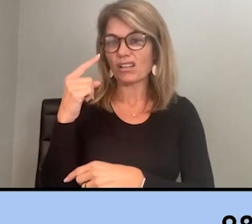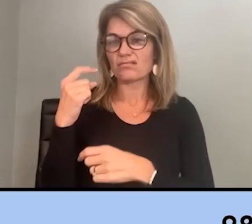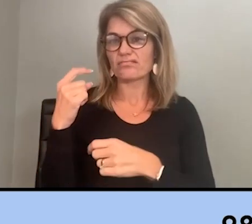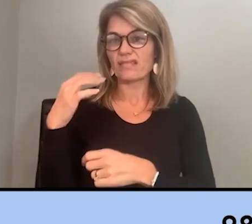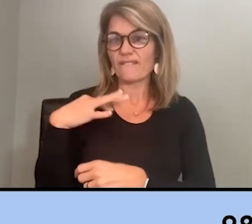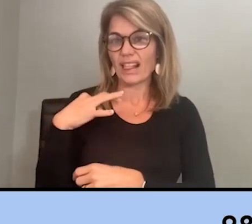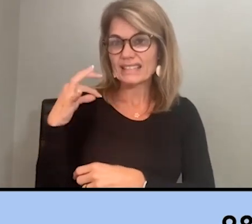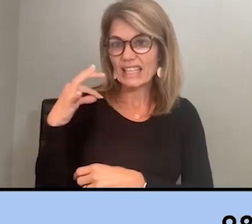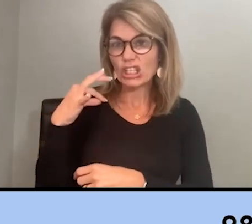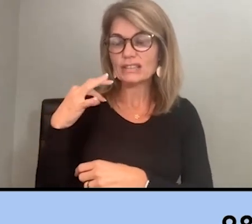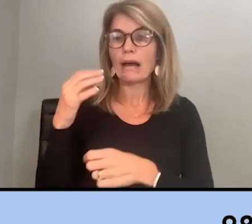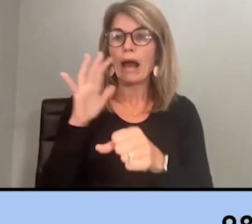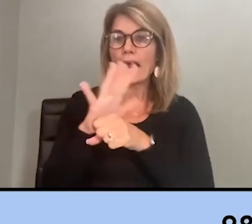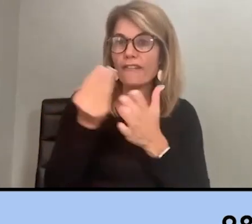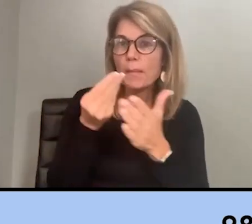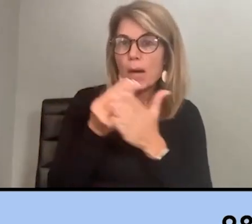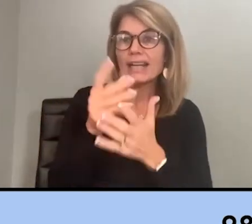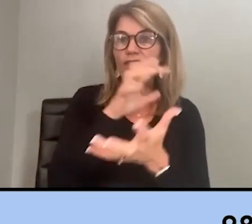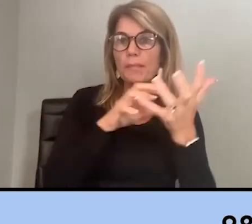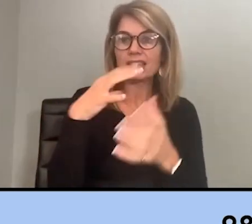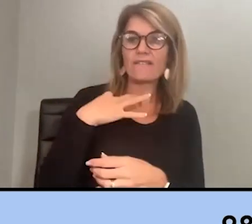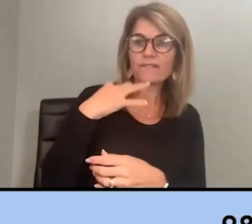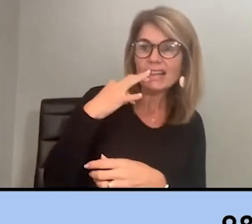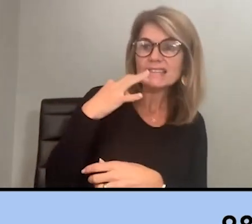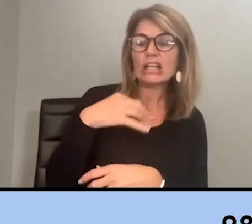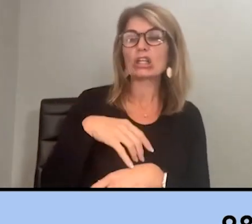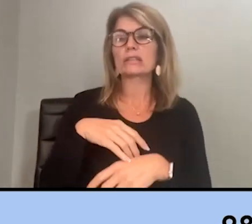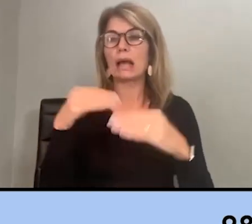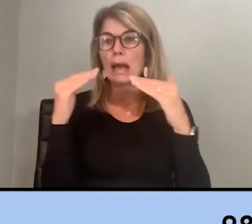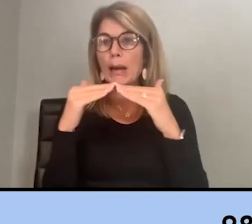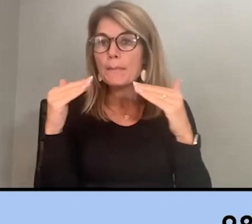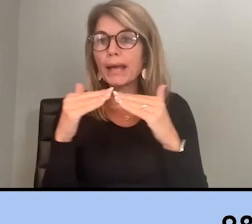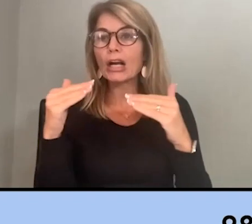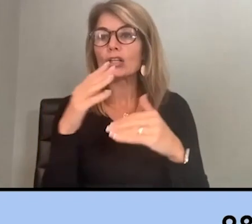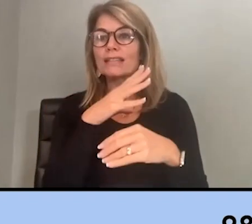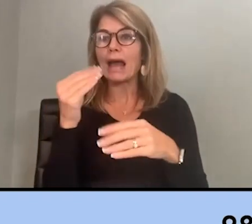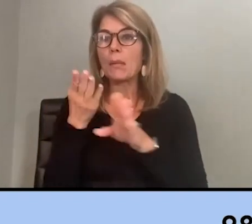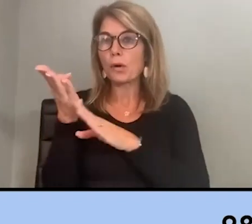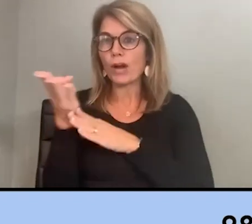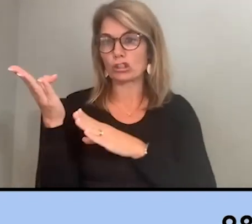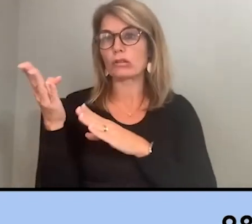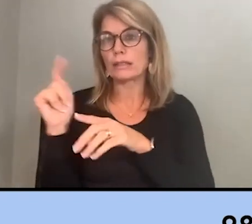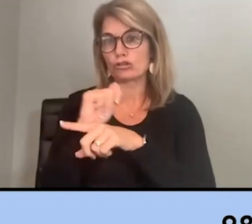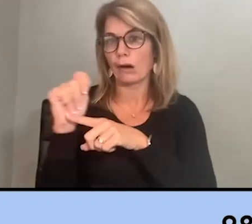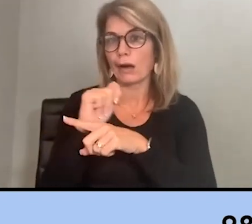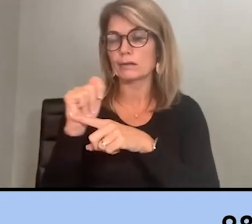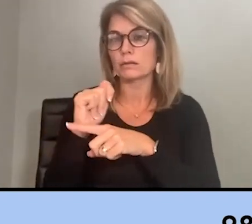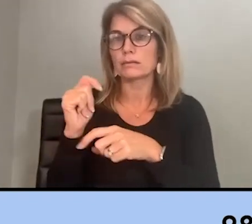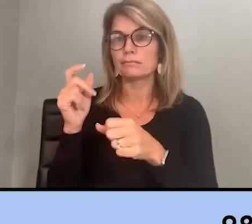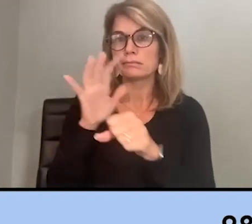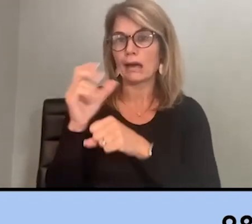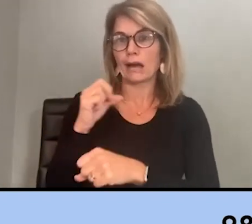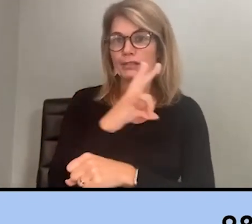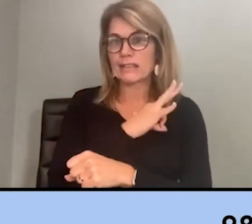to have a mixture of volunteers, peers, and professionally trained or credentialed staff man